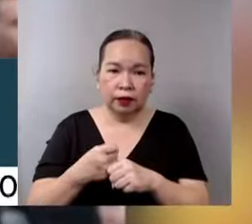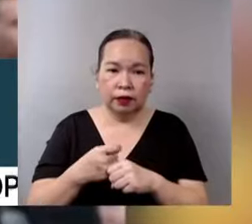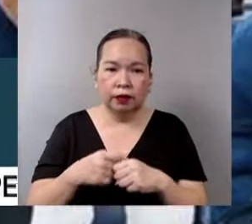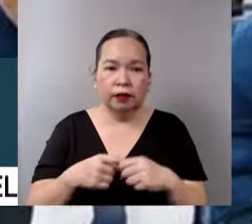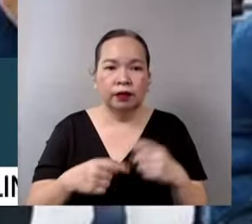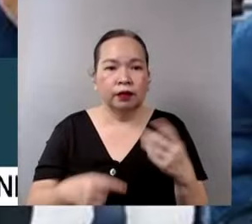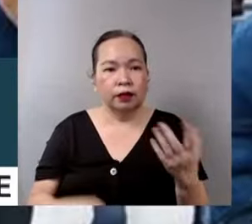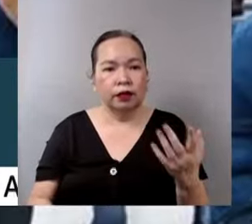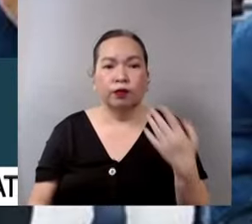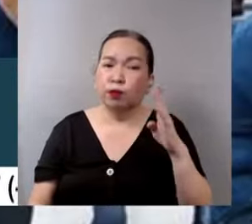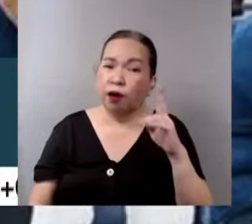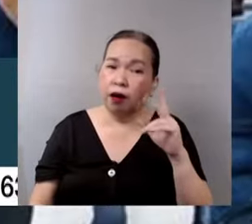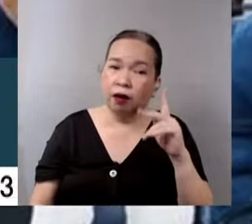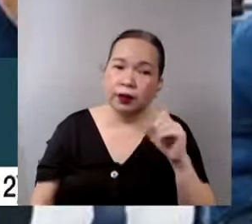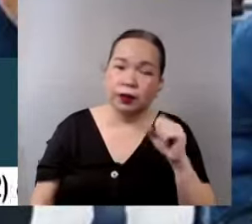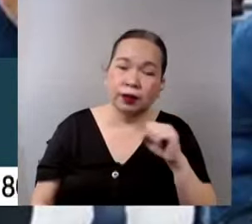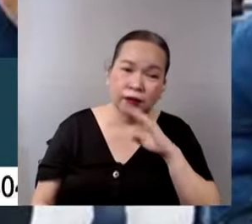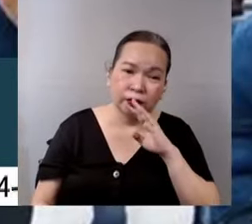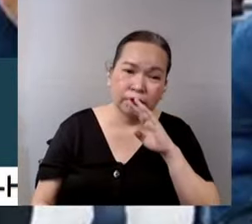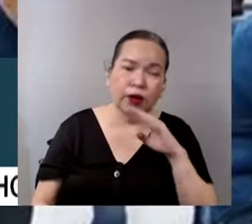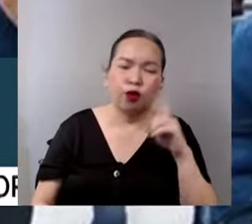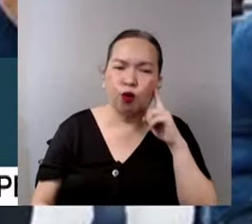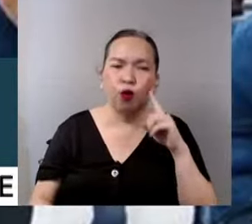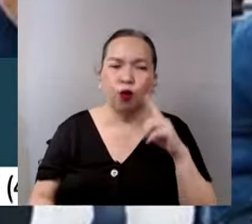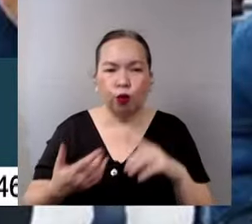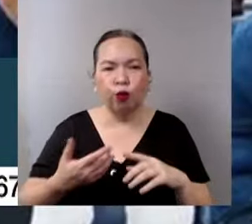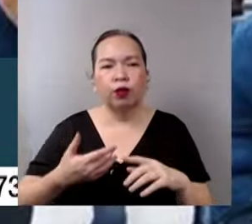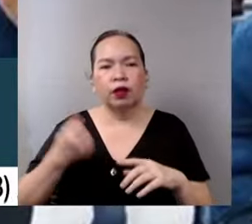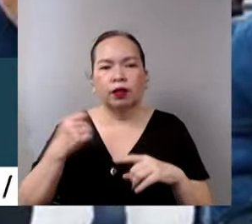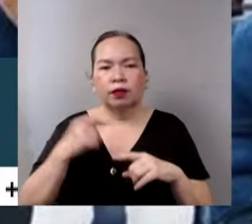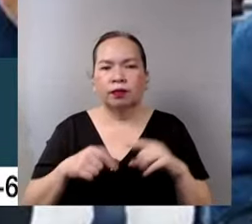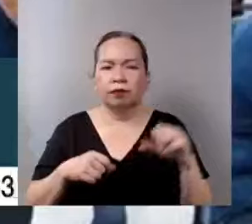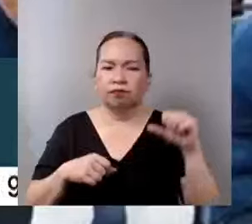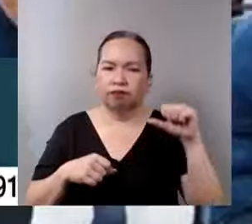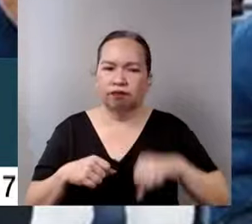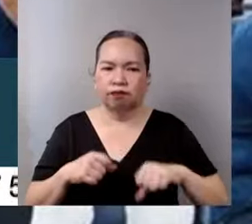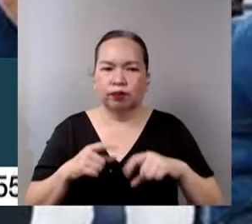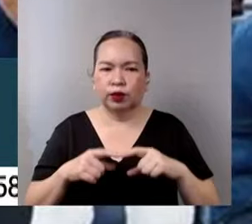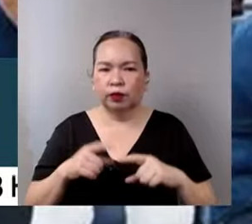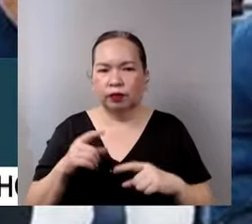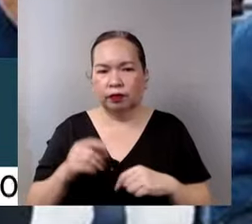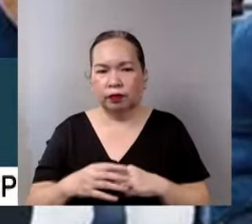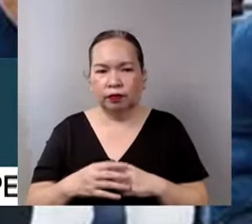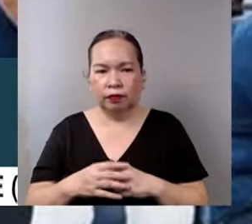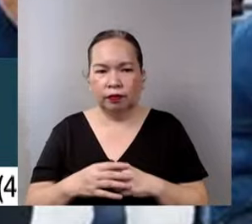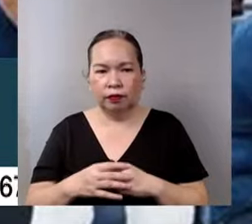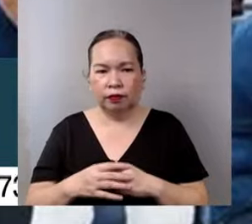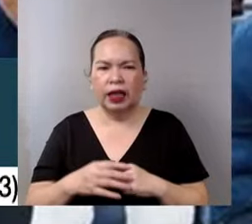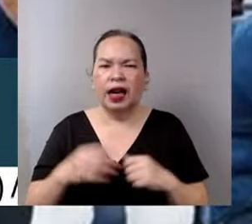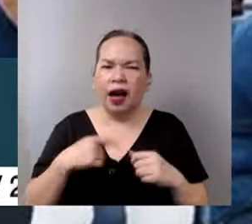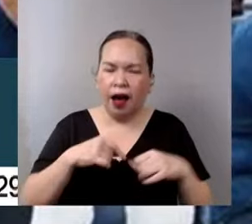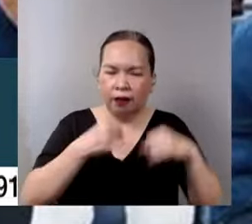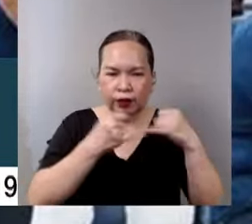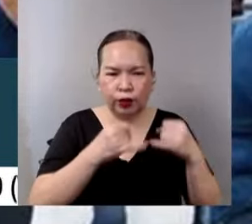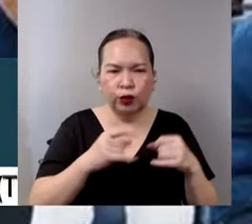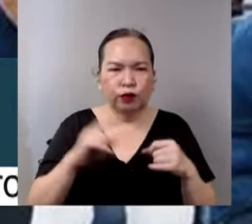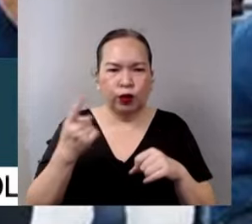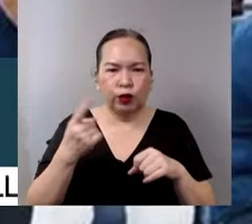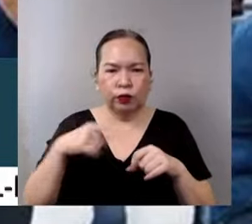Bucks, who had championship aspirations but lost superstar Giannis Antetokounmpo to injury in the first round of